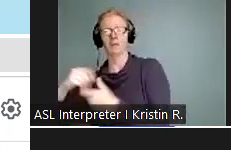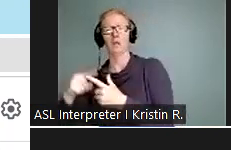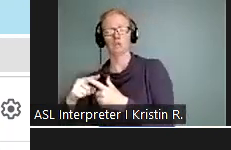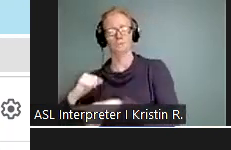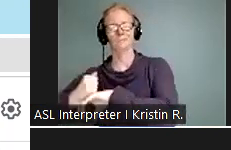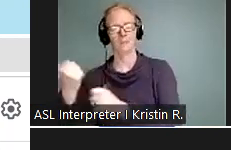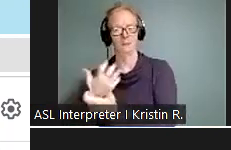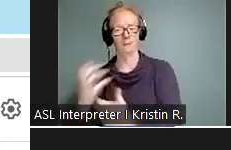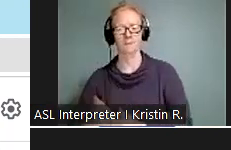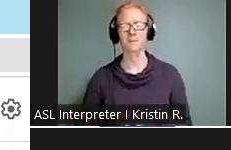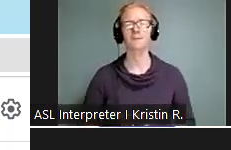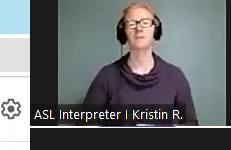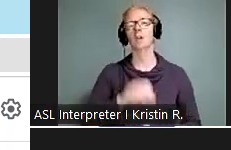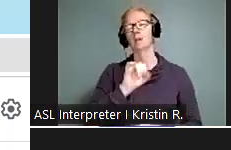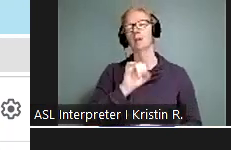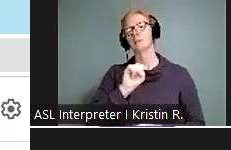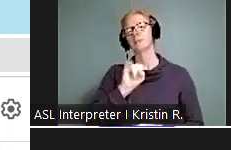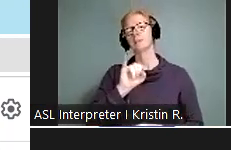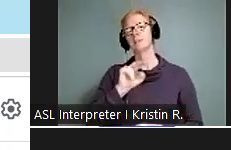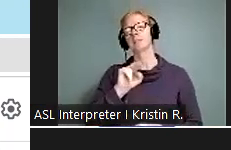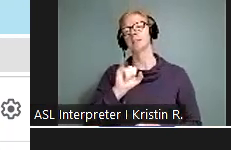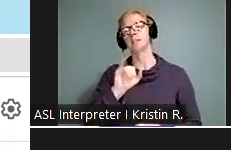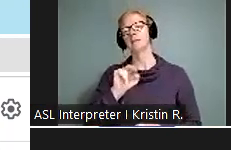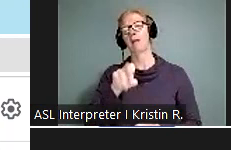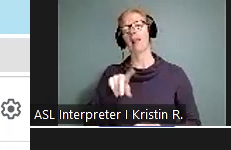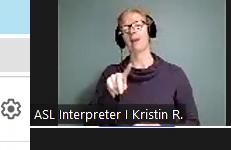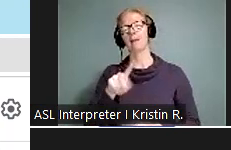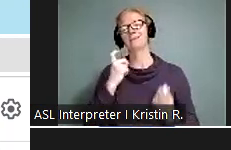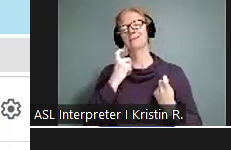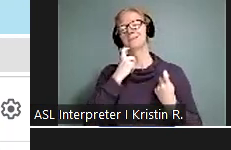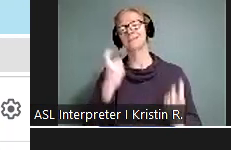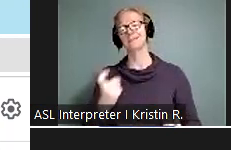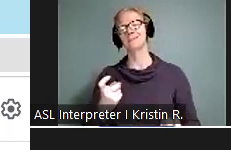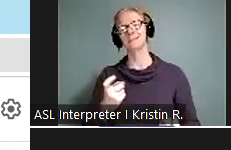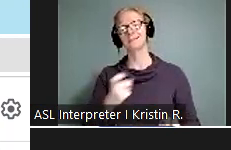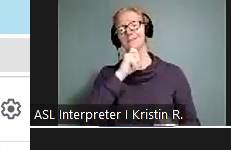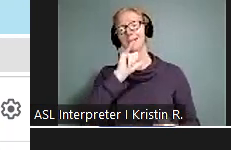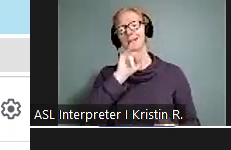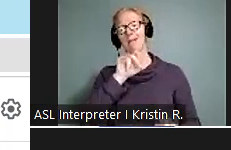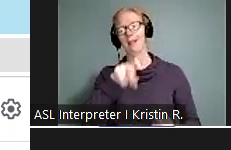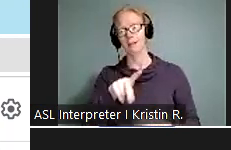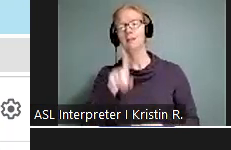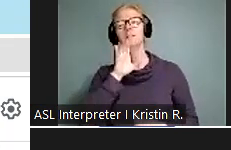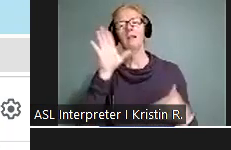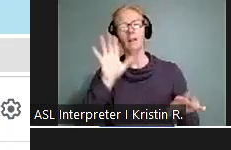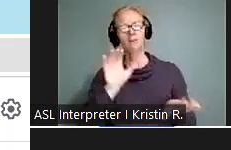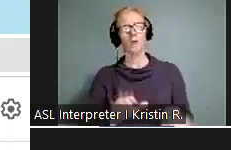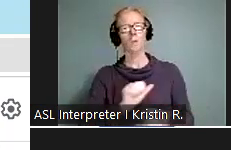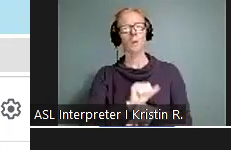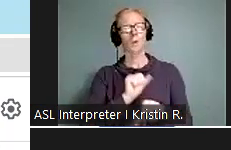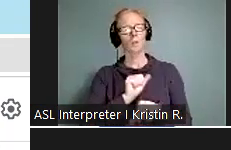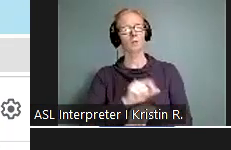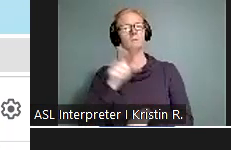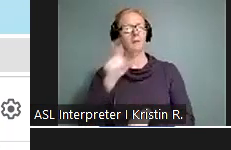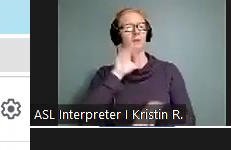which we have used as a really great framework for a lot of the work that we've done, and we linked their website. They're